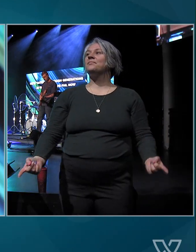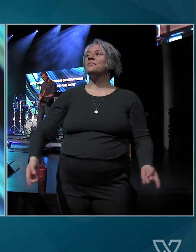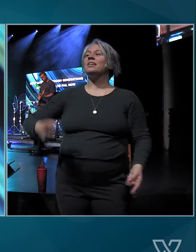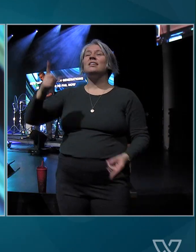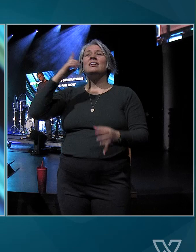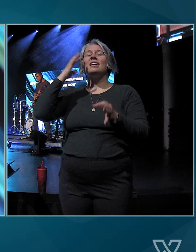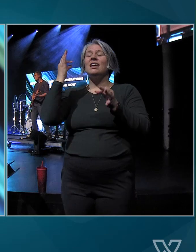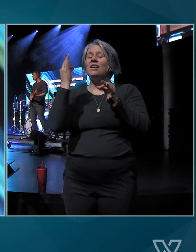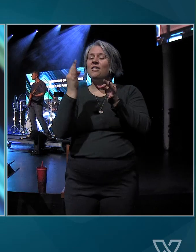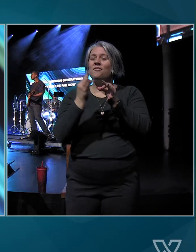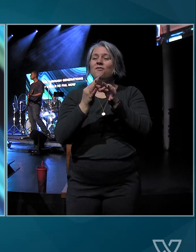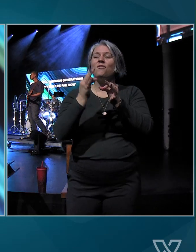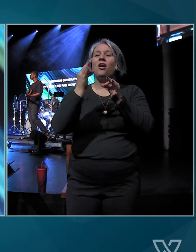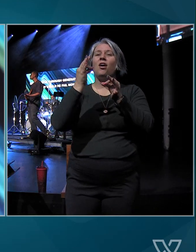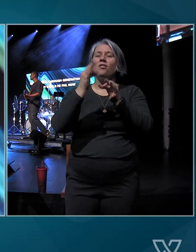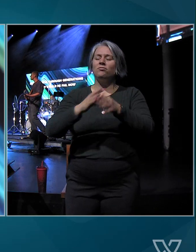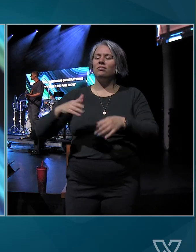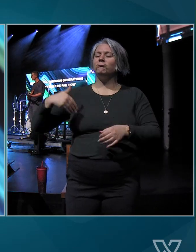faithful through